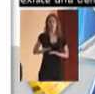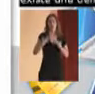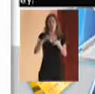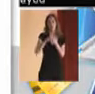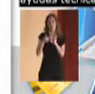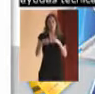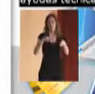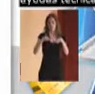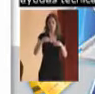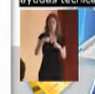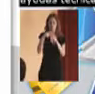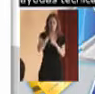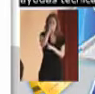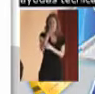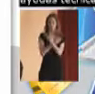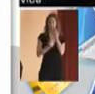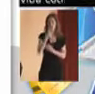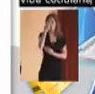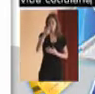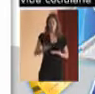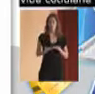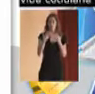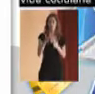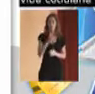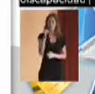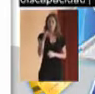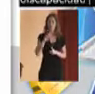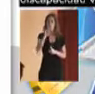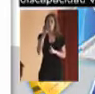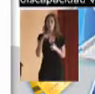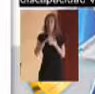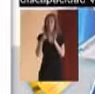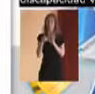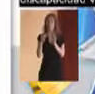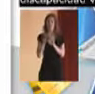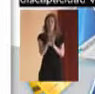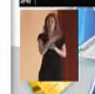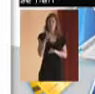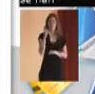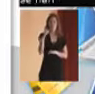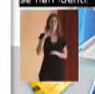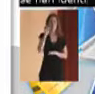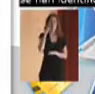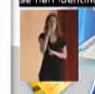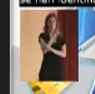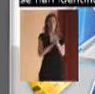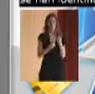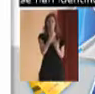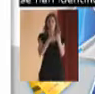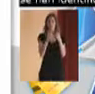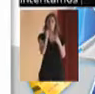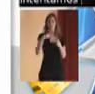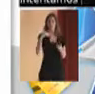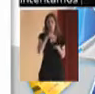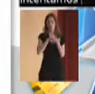whole system, and a complete evaluation of the project conclusions. There is a demand of technical assistance that are